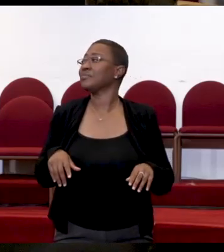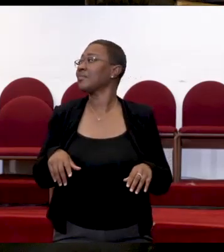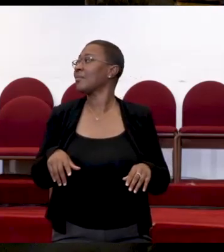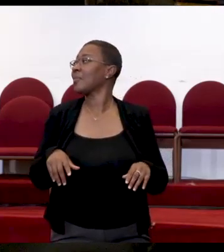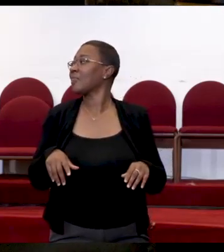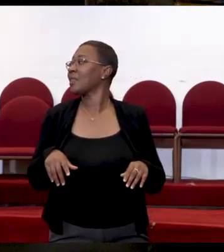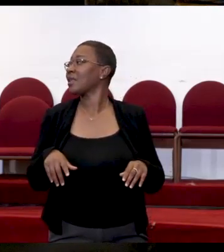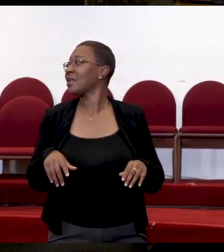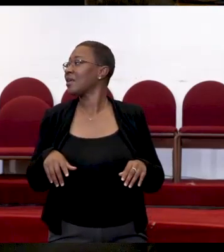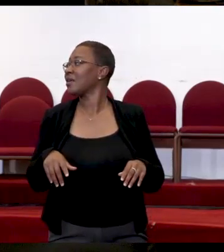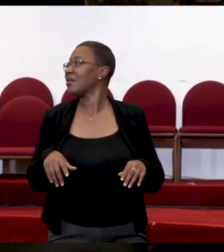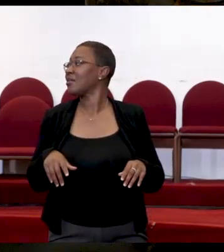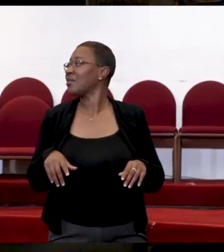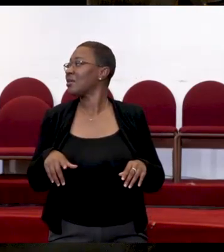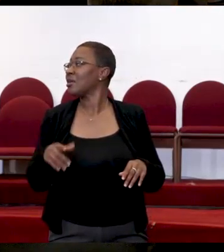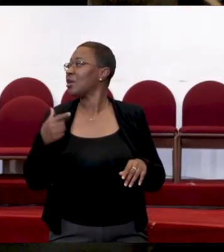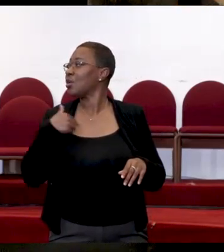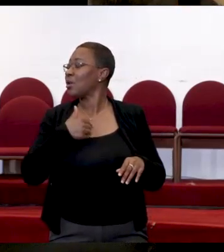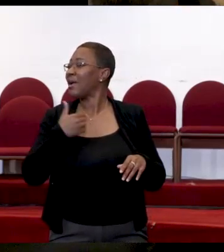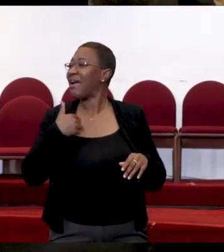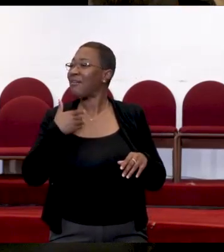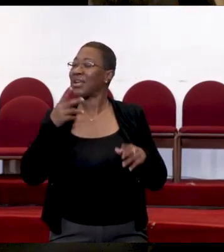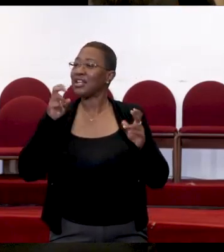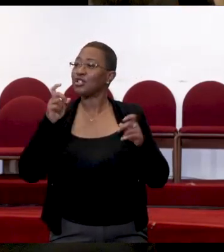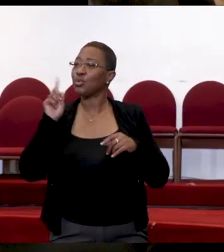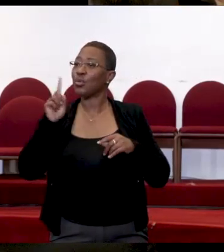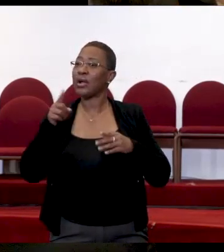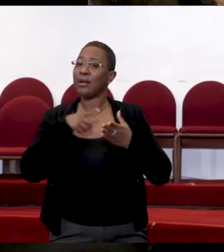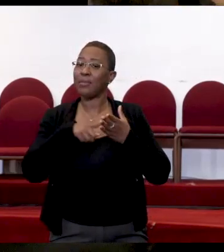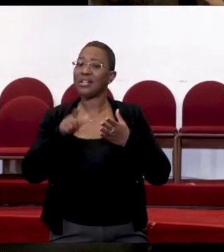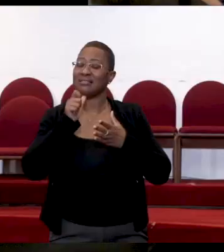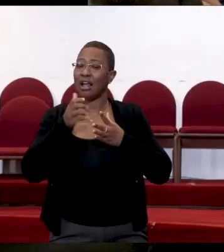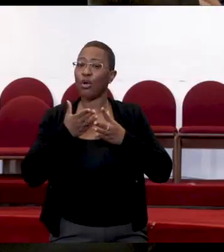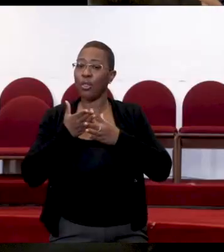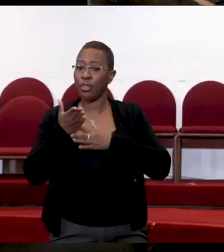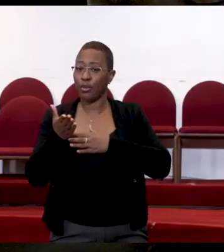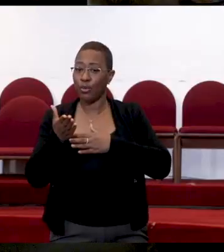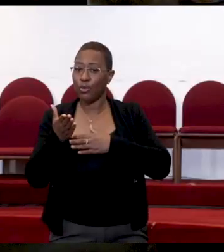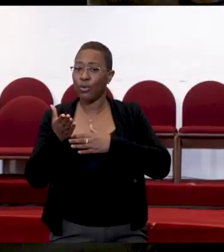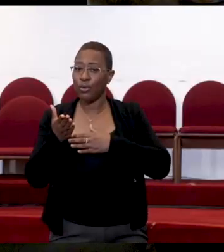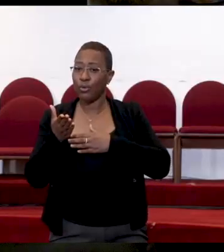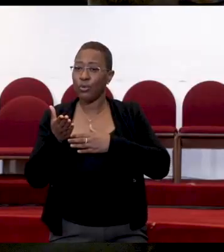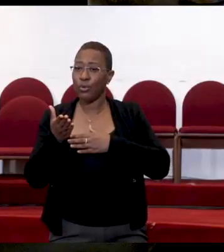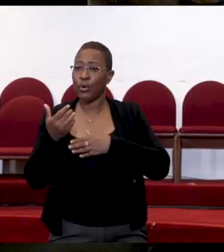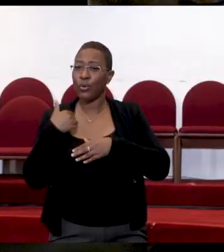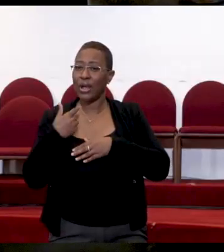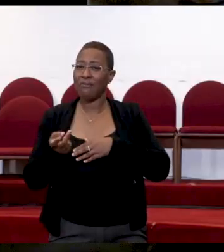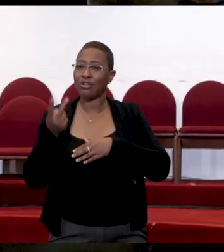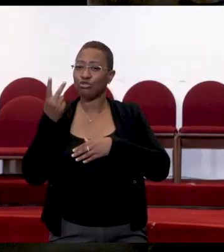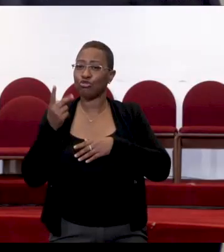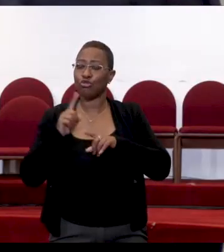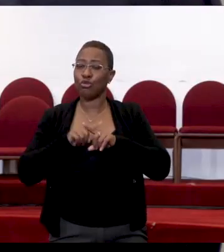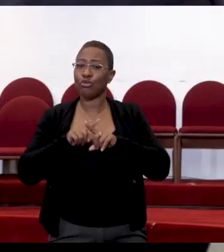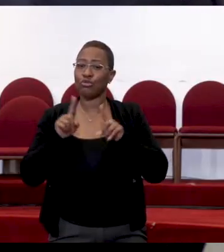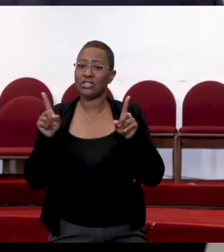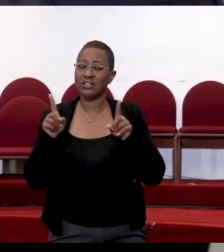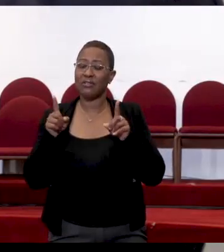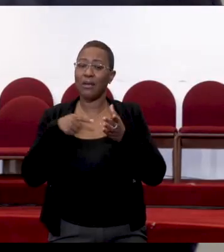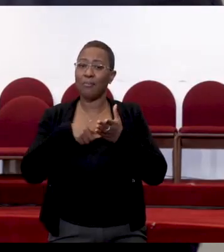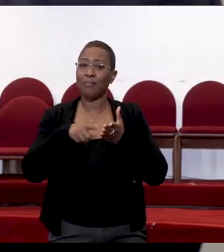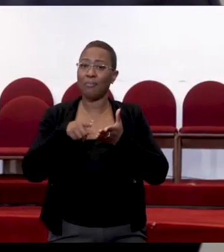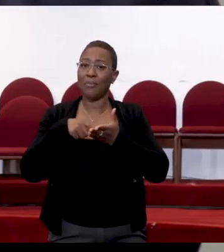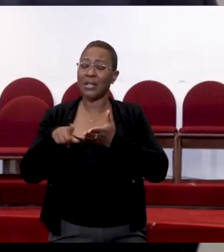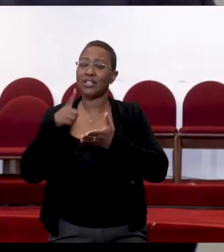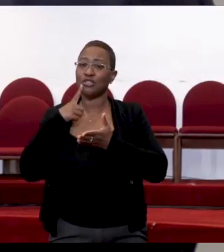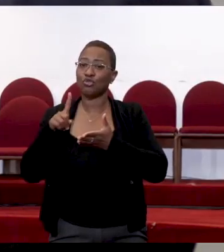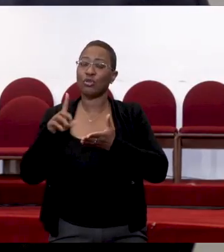I'm not aware of any issues where payments are not coming through. We have 2 different payment channels to use to pay